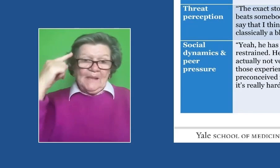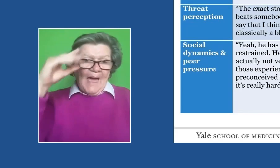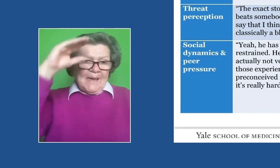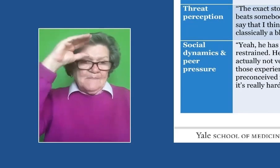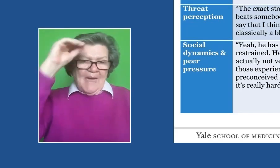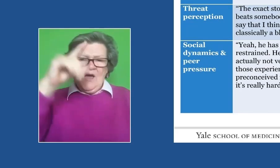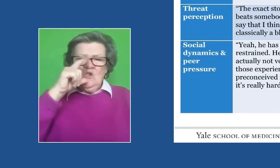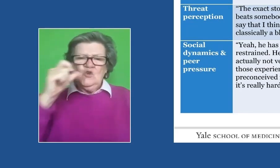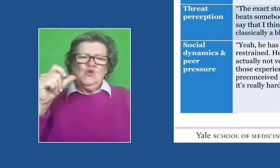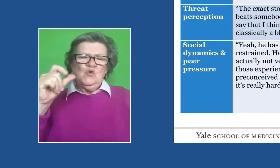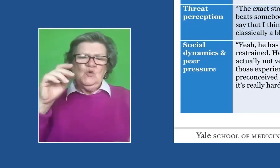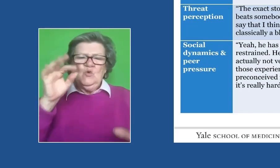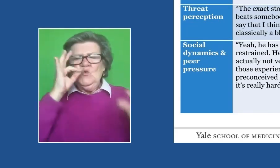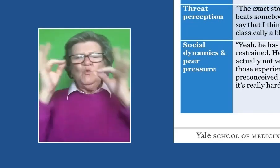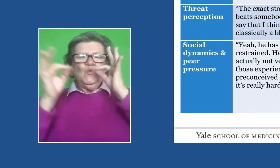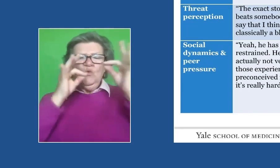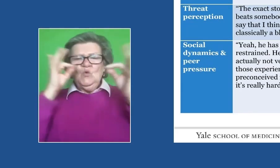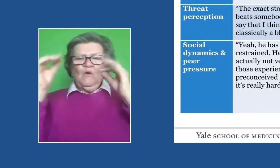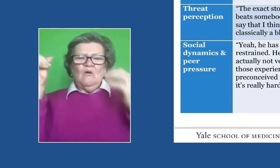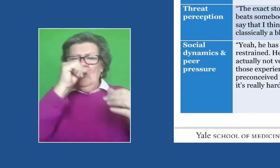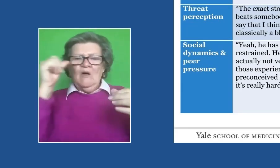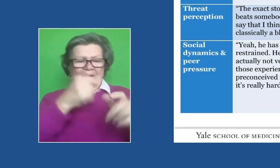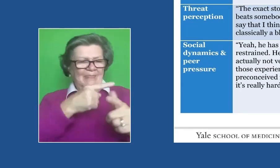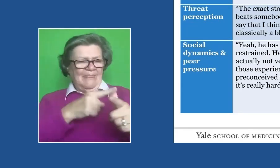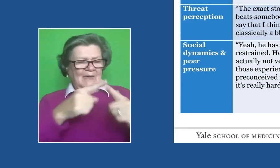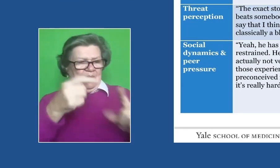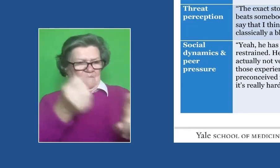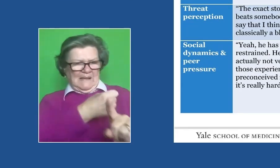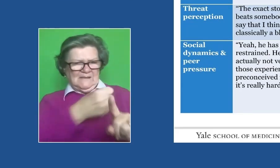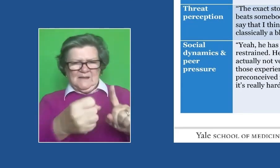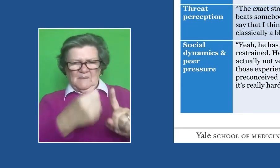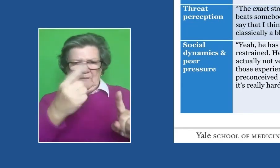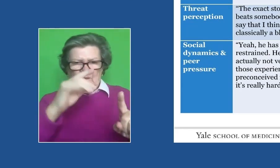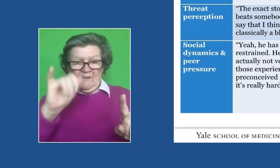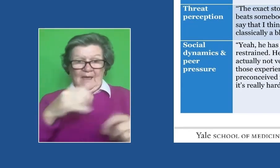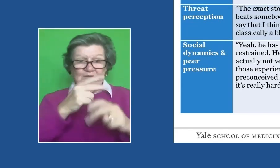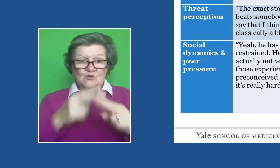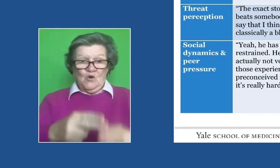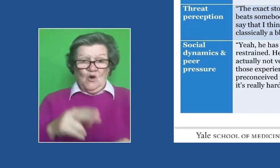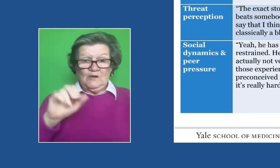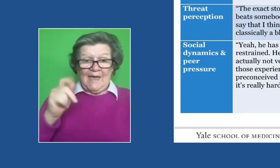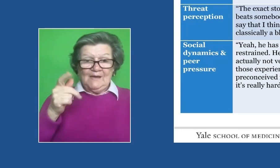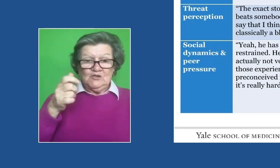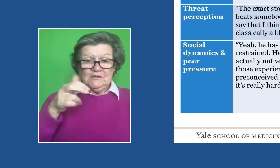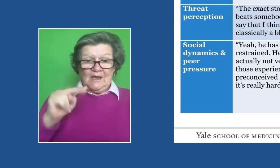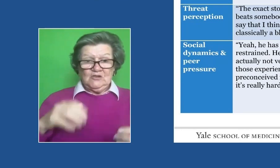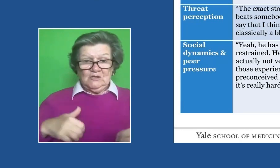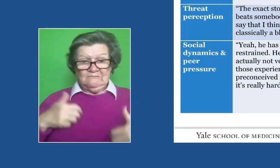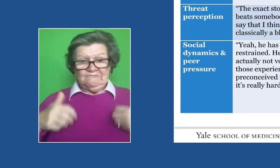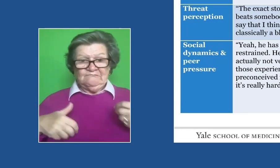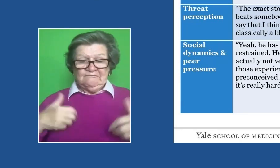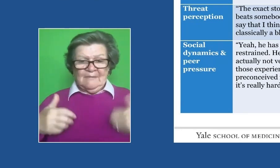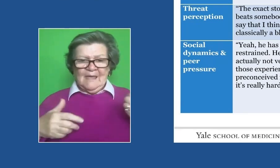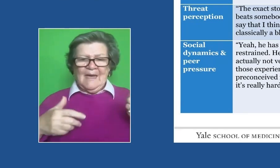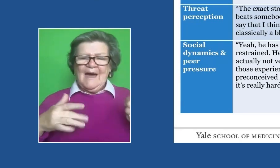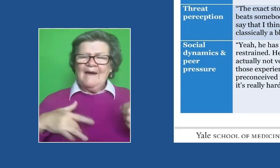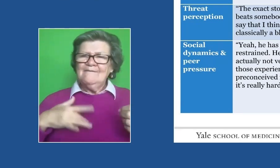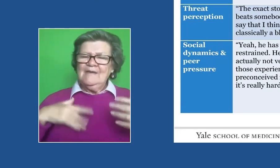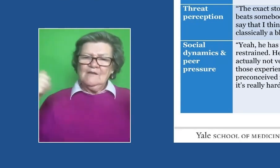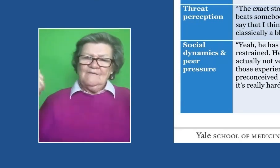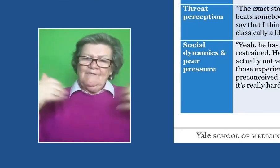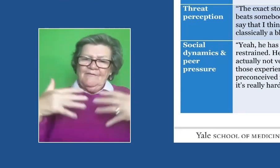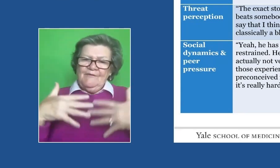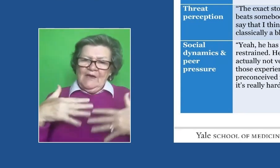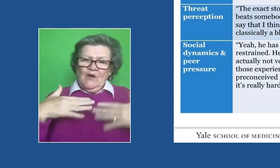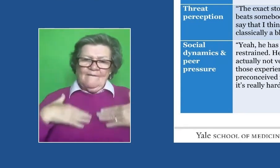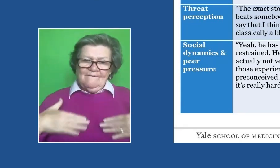somebody up are magnified in a volatile situation like agitation. I would go so far as to say that I think there's a fear of physical restraint that's inferred